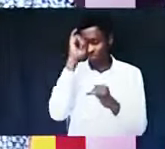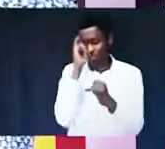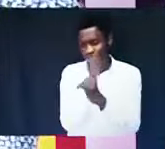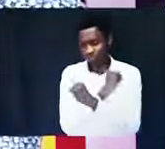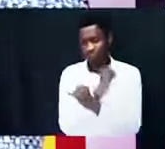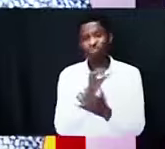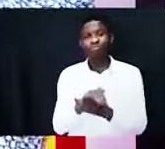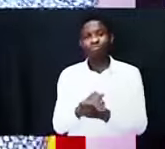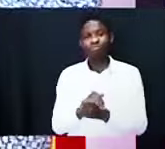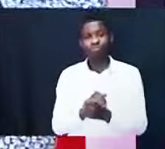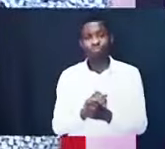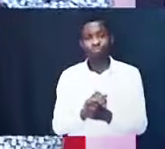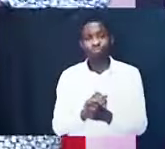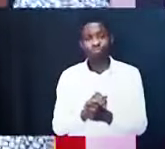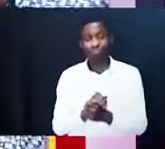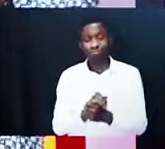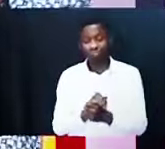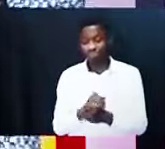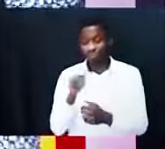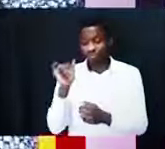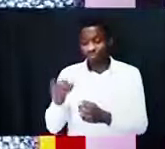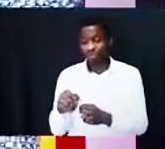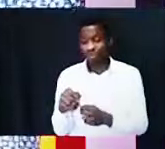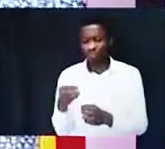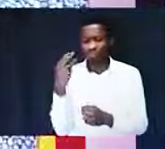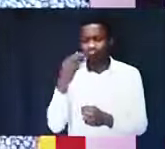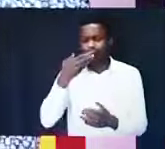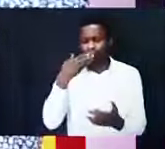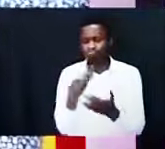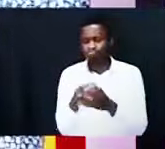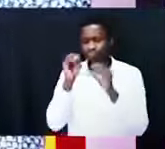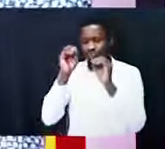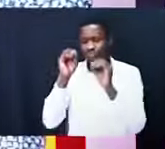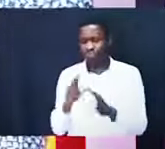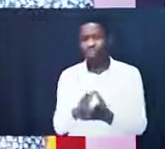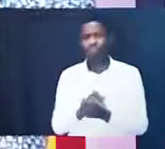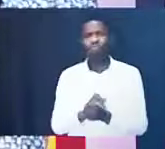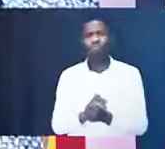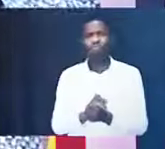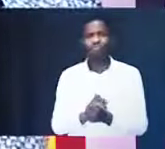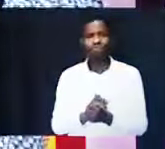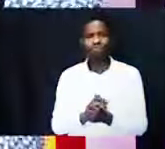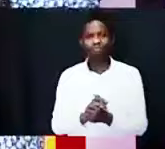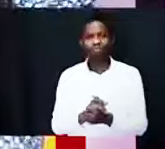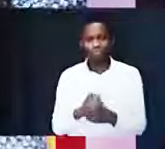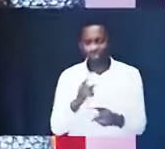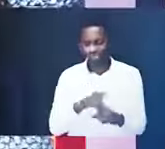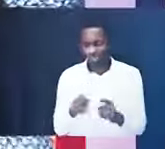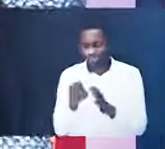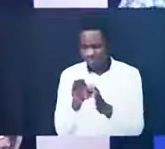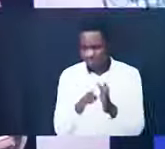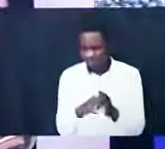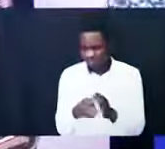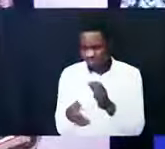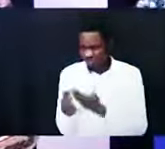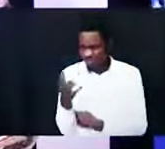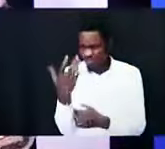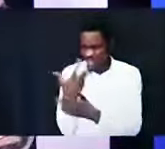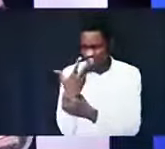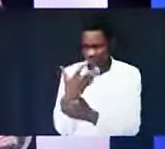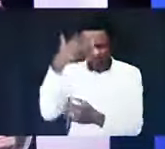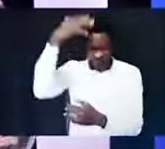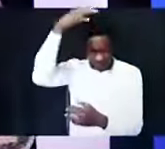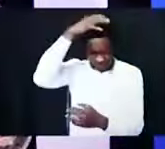You see, he was a good teacher. But the Scripture says that the hand of God was upon him.